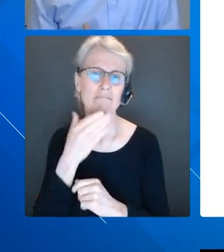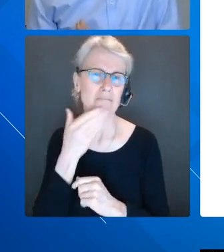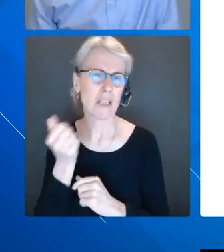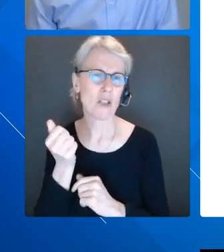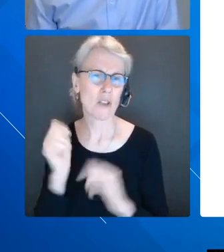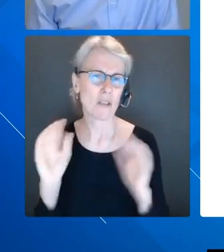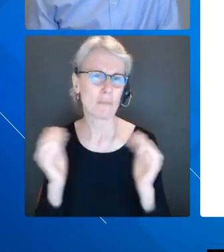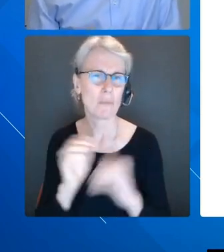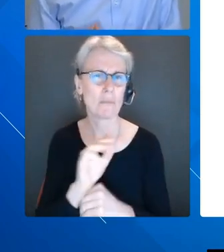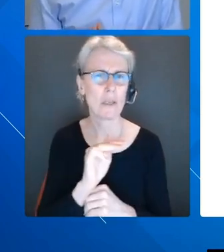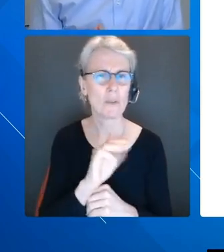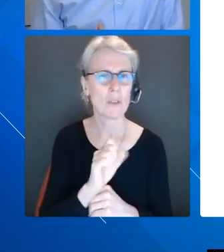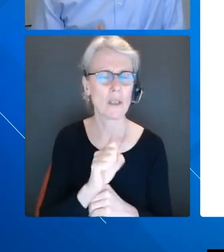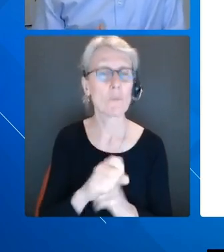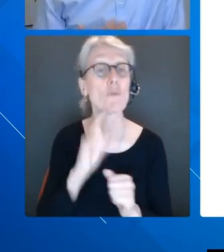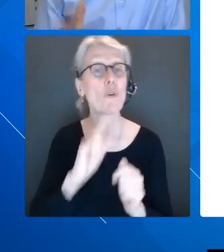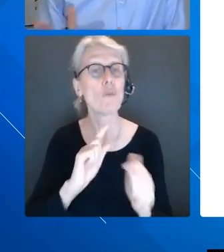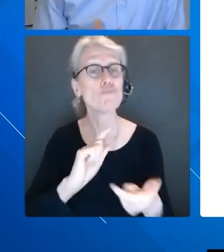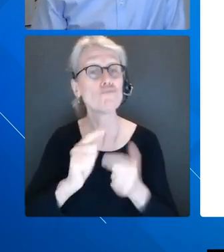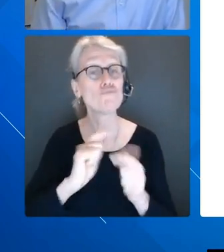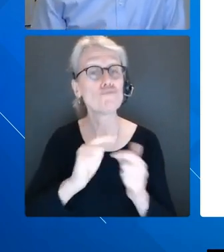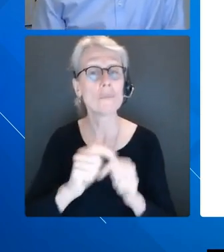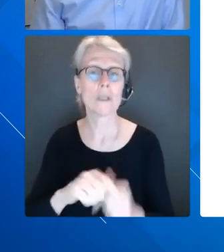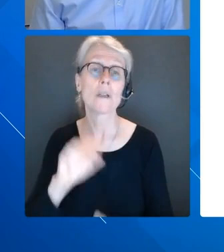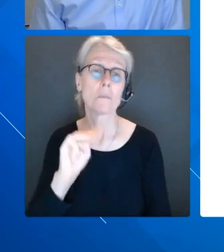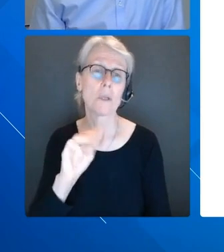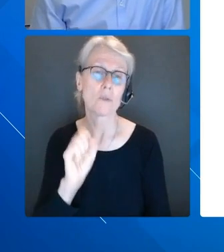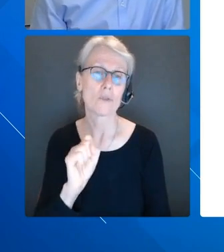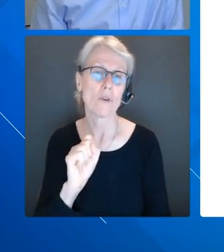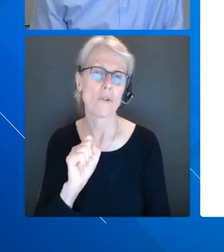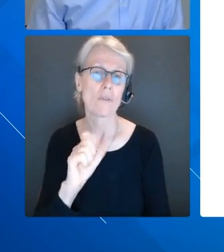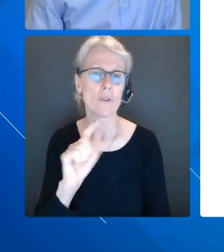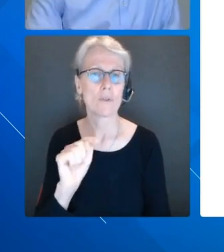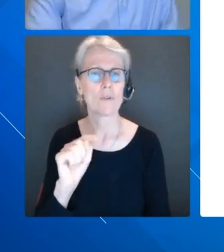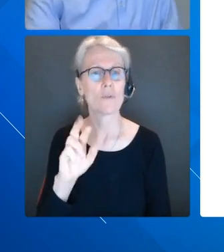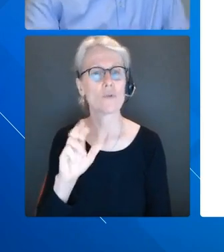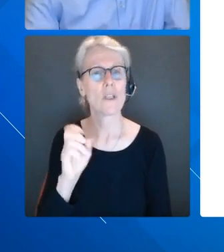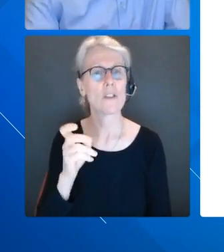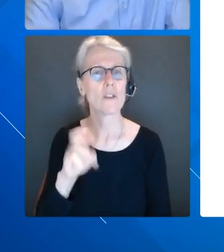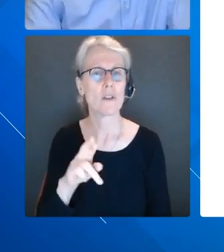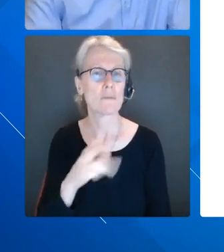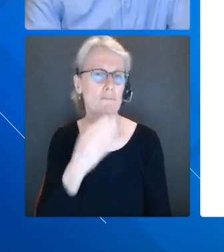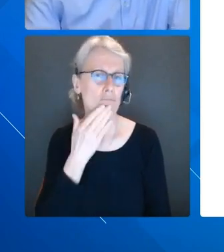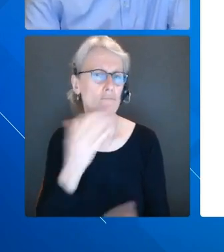somebody, I think Microsoft Translator is the way to go. Seems to be a little better.